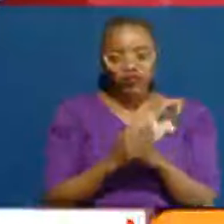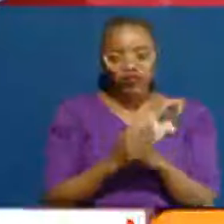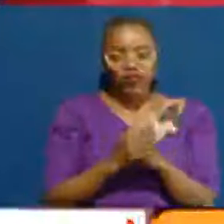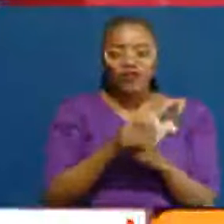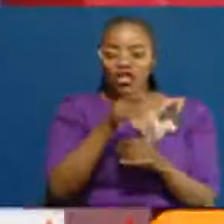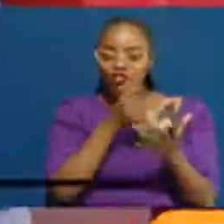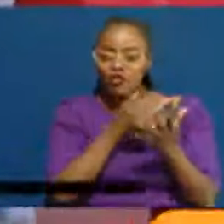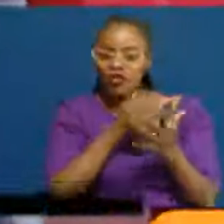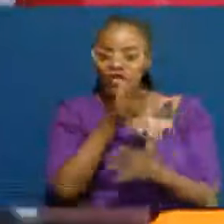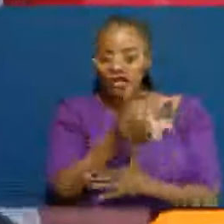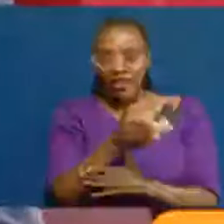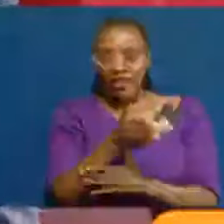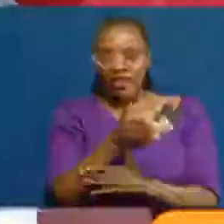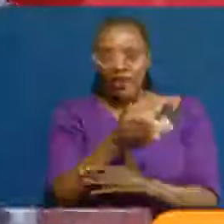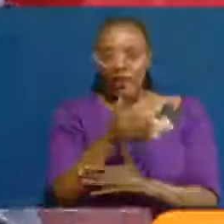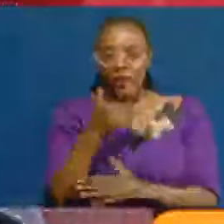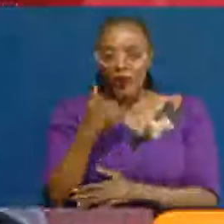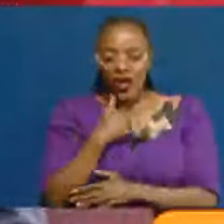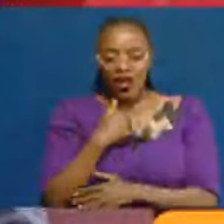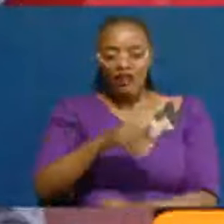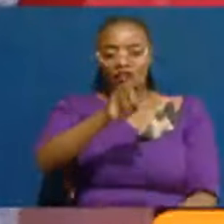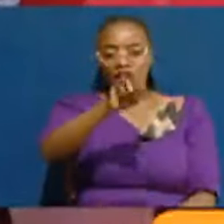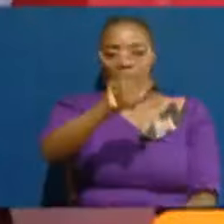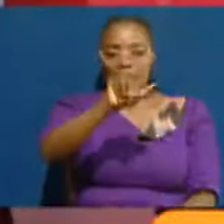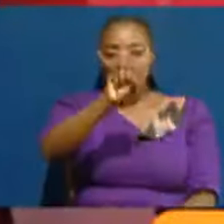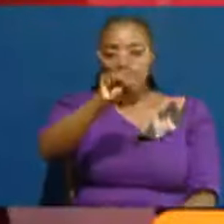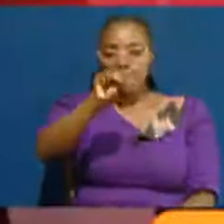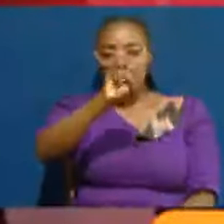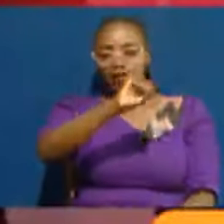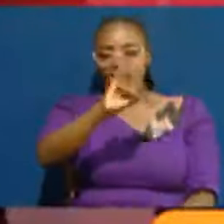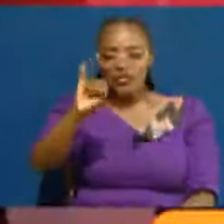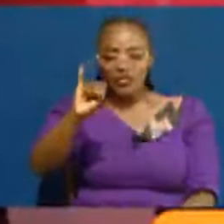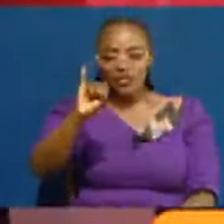them will be fruits of Masi, the tree of education.